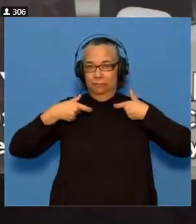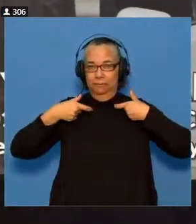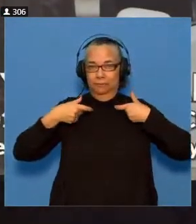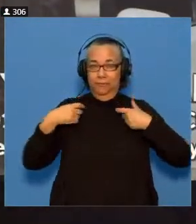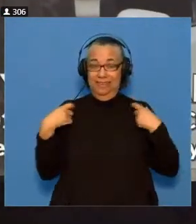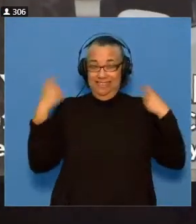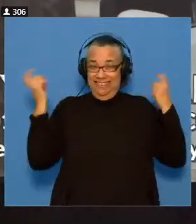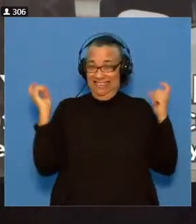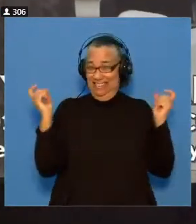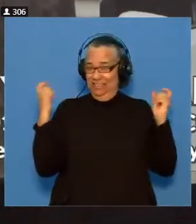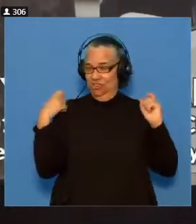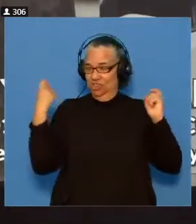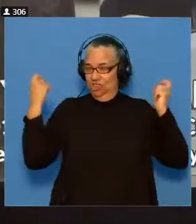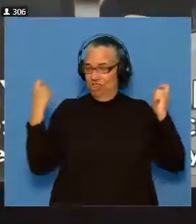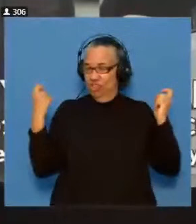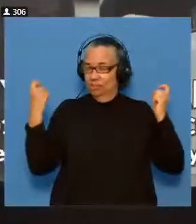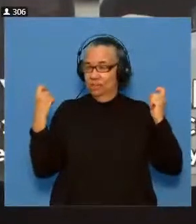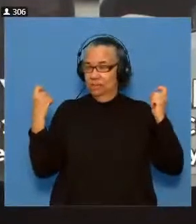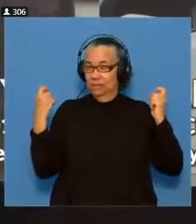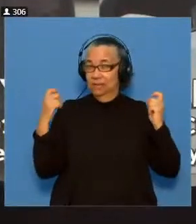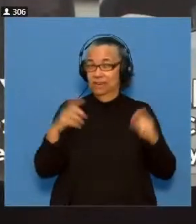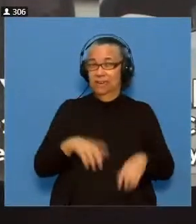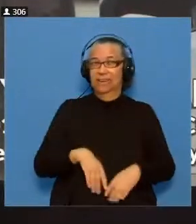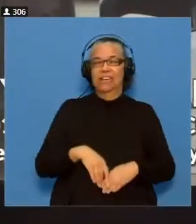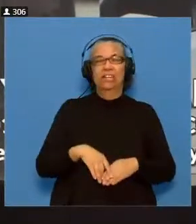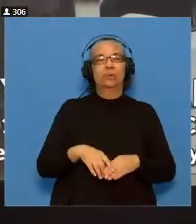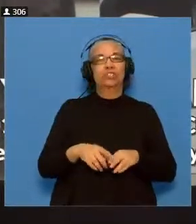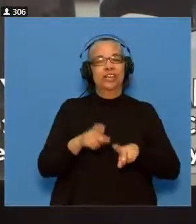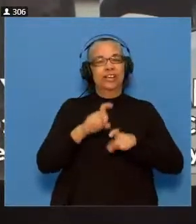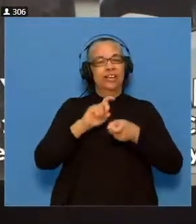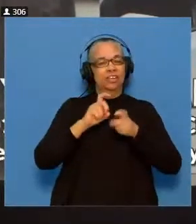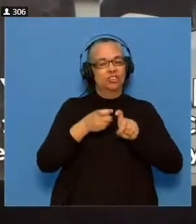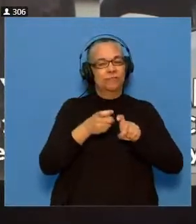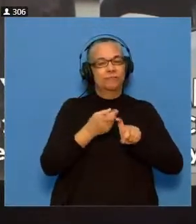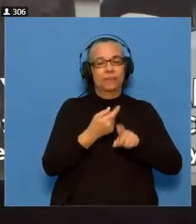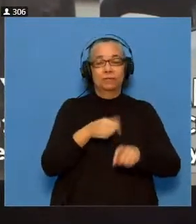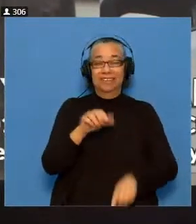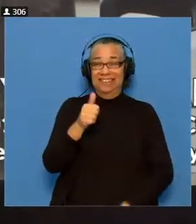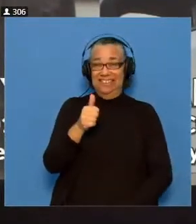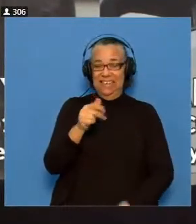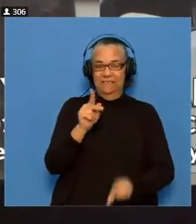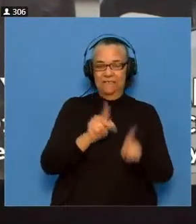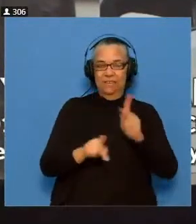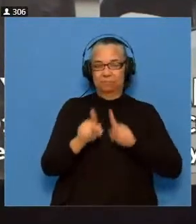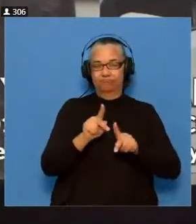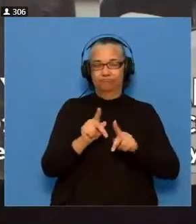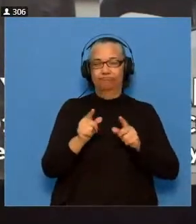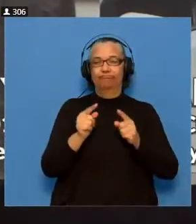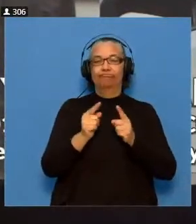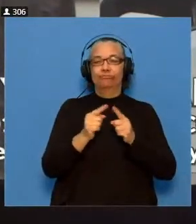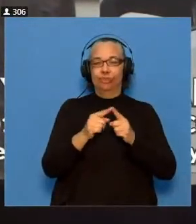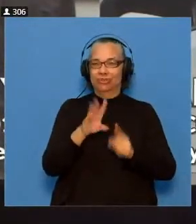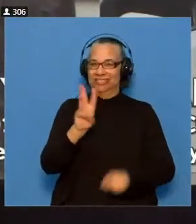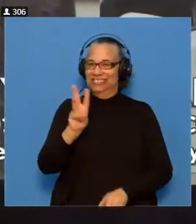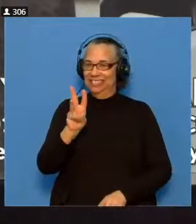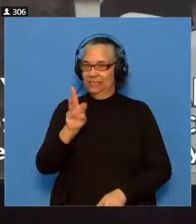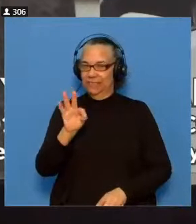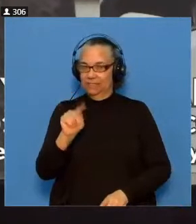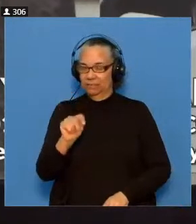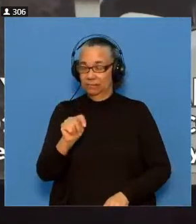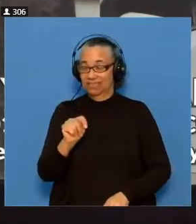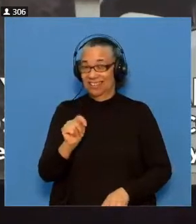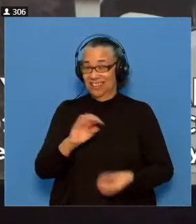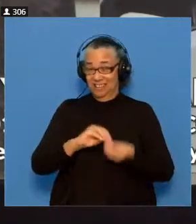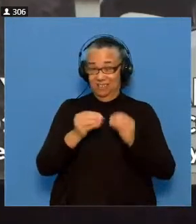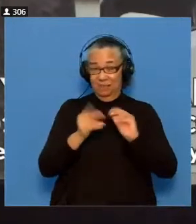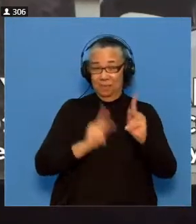physical distancing requirements will be reduced from 10 feet between patrons to 6 feet. And the number of people who can attend an